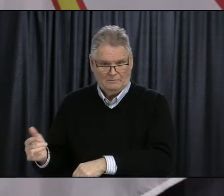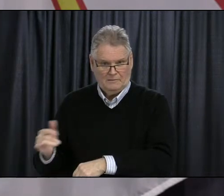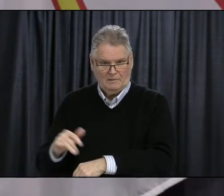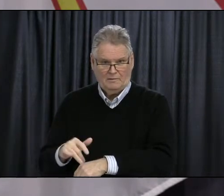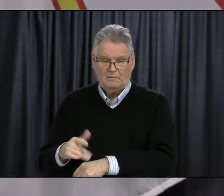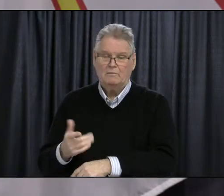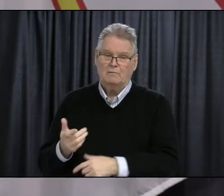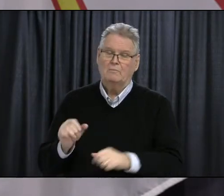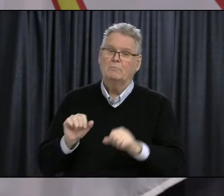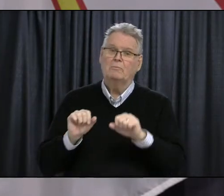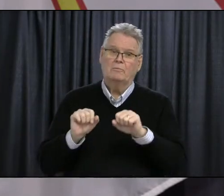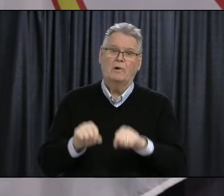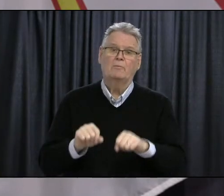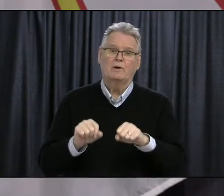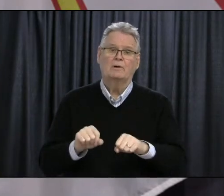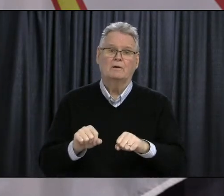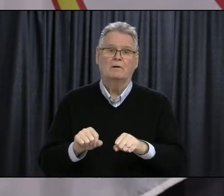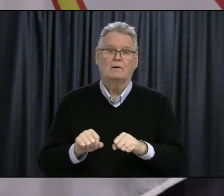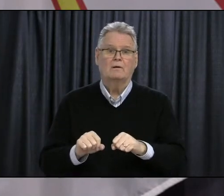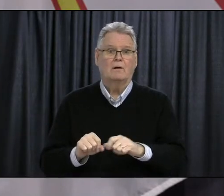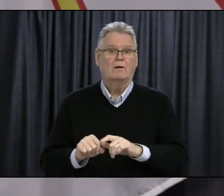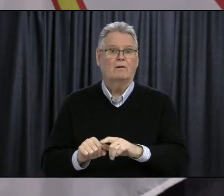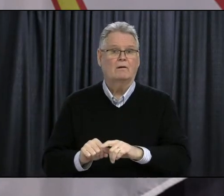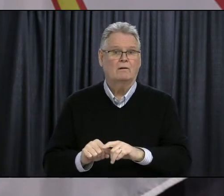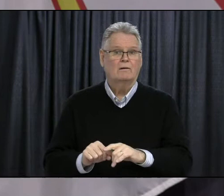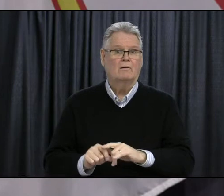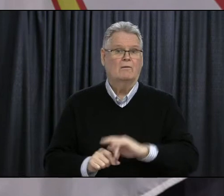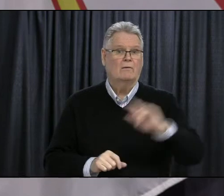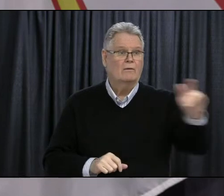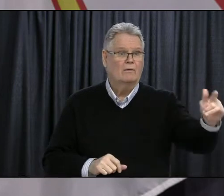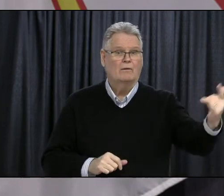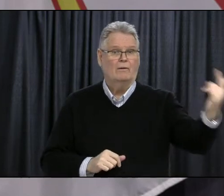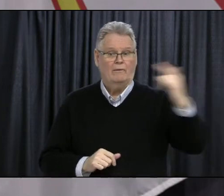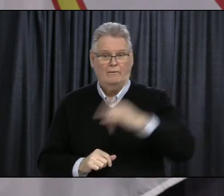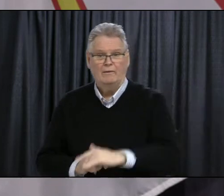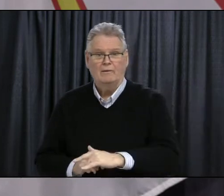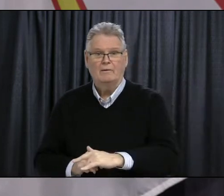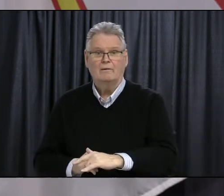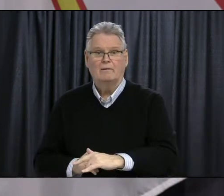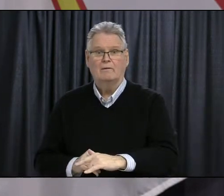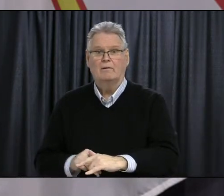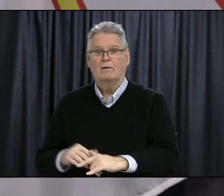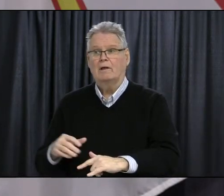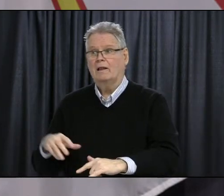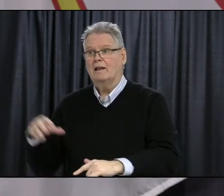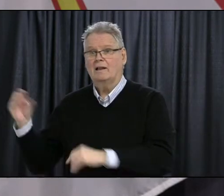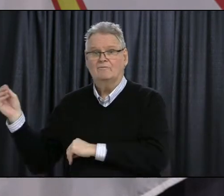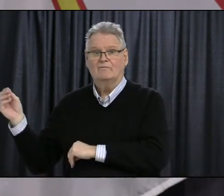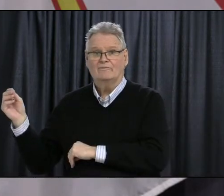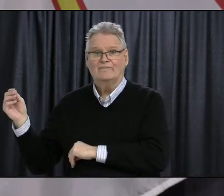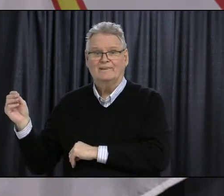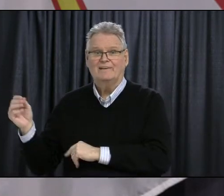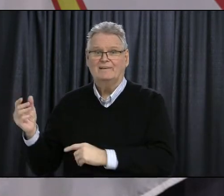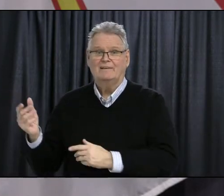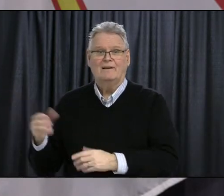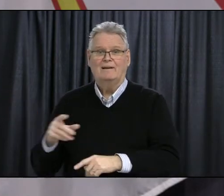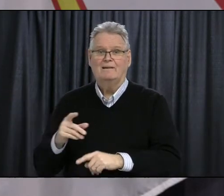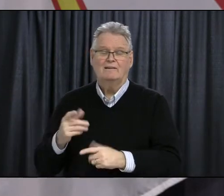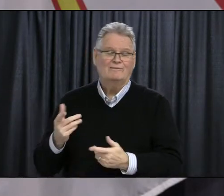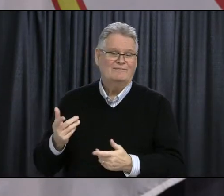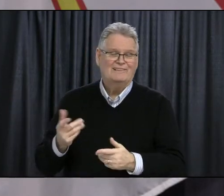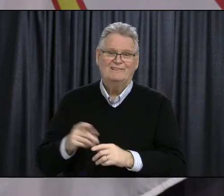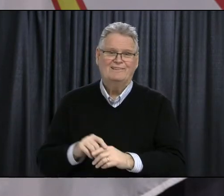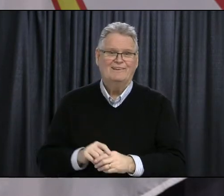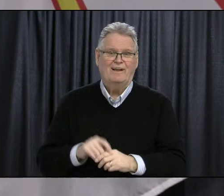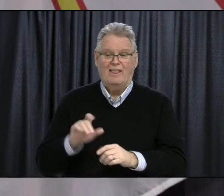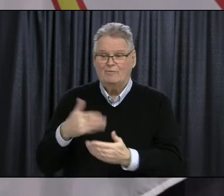infectious. It could be somebody who had mild symptoms and didn't get tested because they didn't think it was anything they needed to worry about. But, as we said